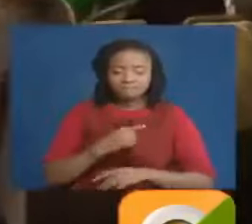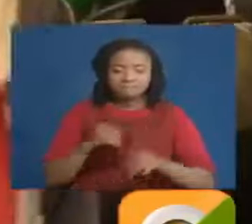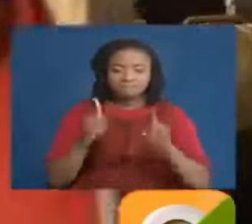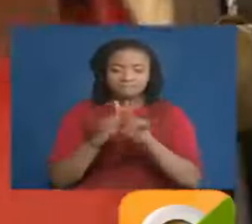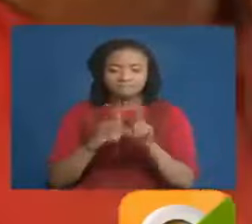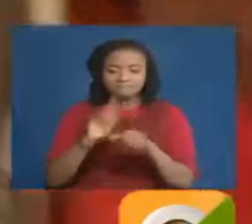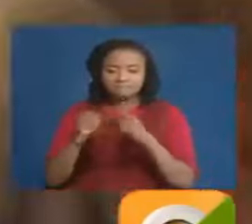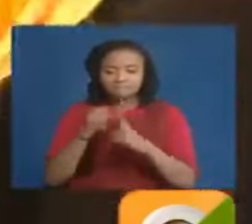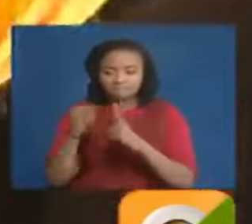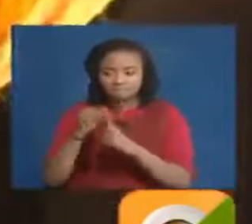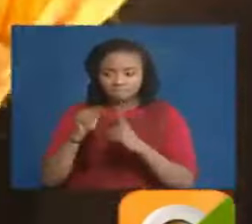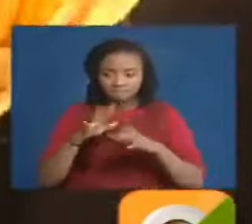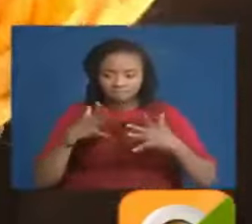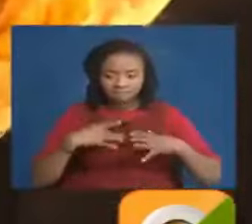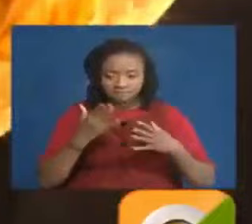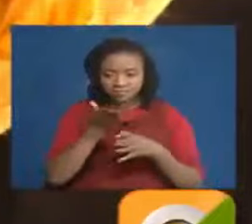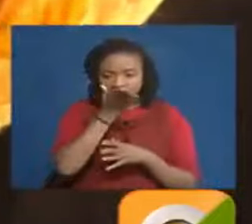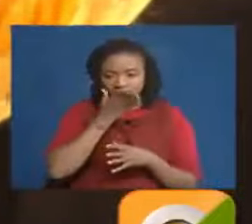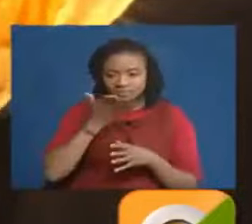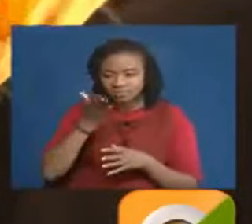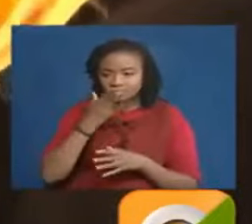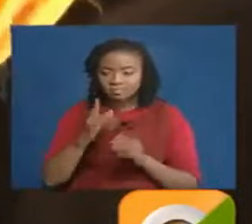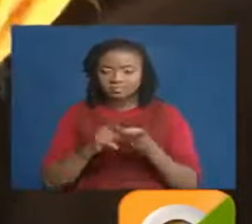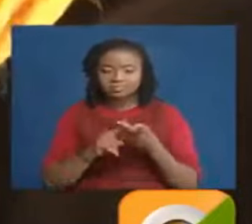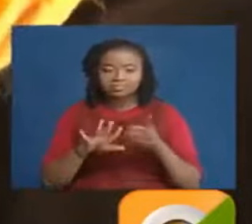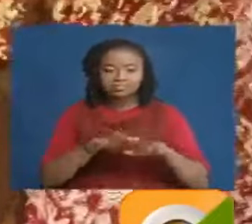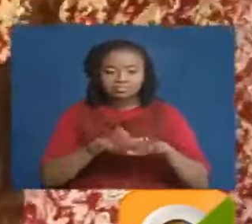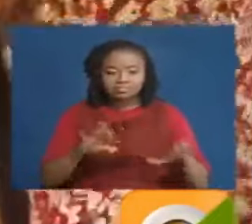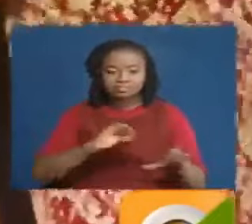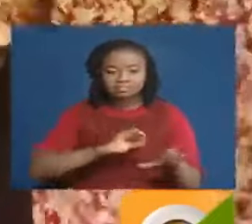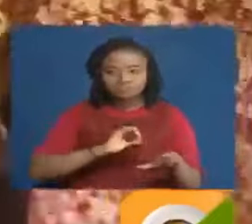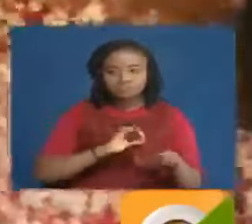with witchcraft, land inheritance, among other issues.